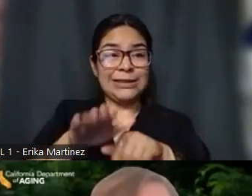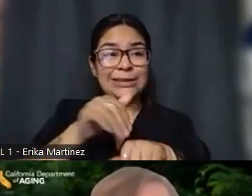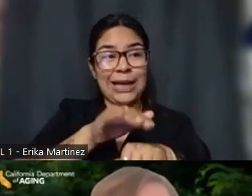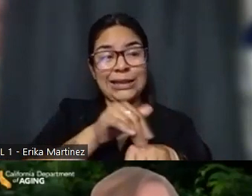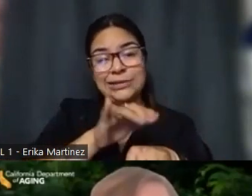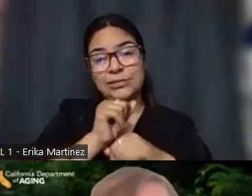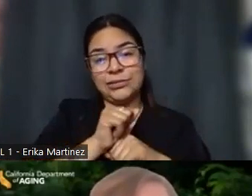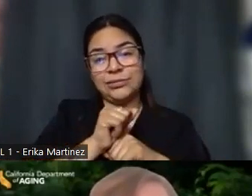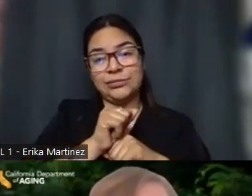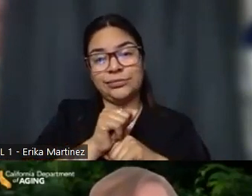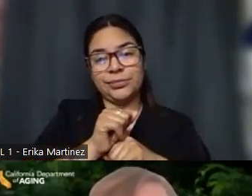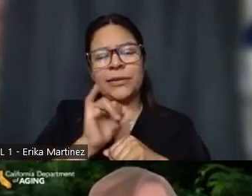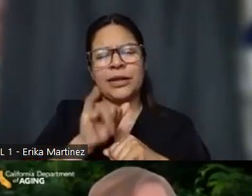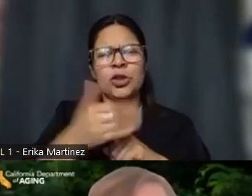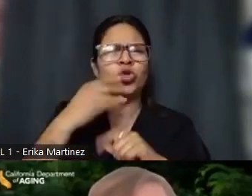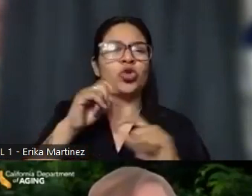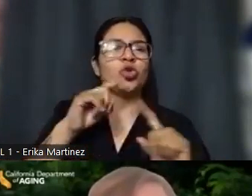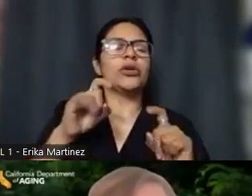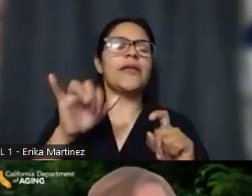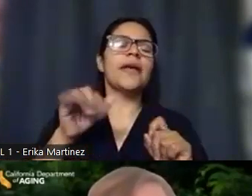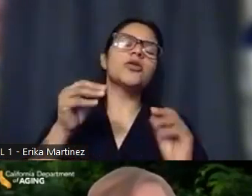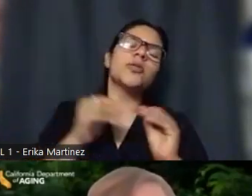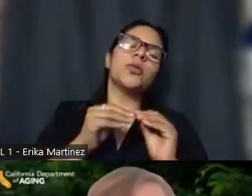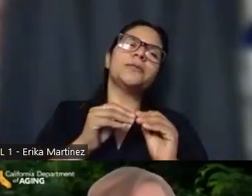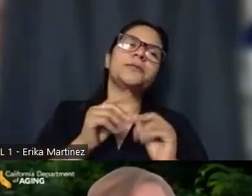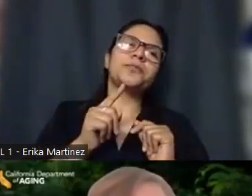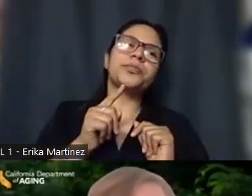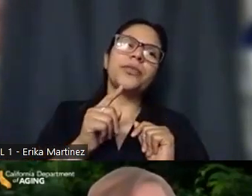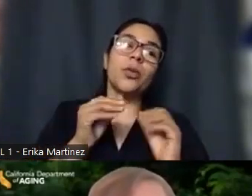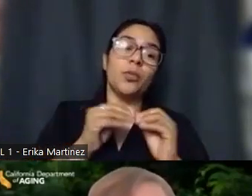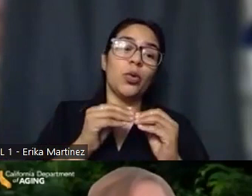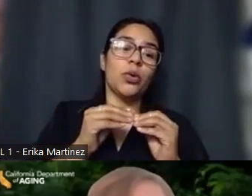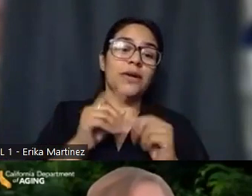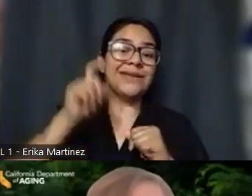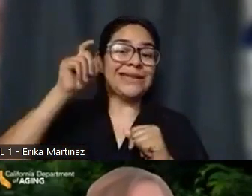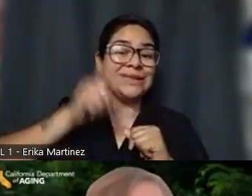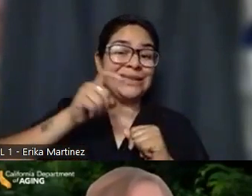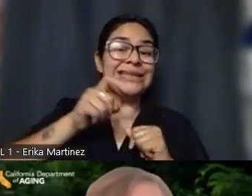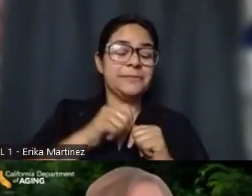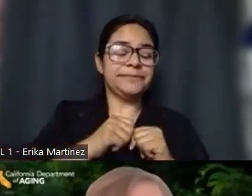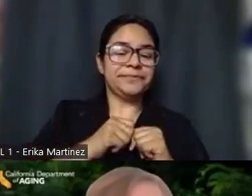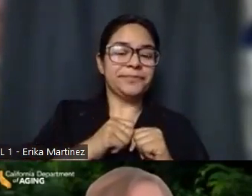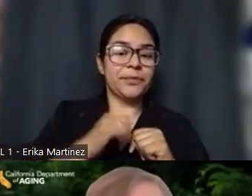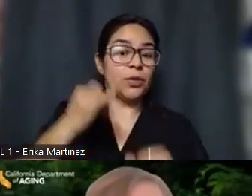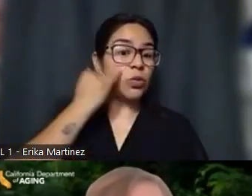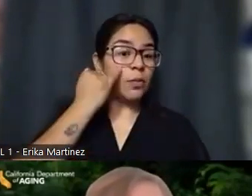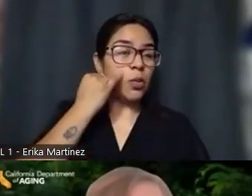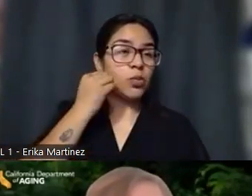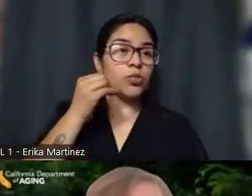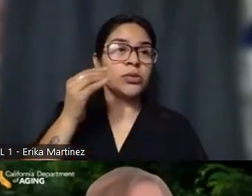That's an excellent question. I think that kind of highlights like sort of the dire need, is that if the public